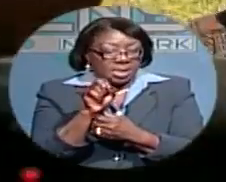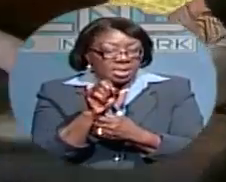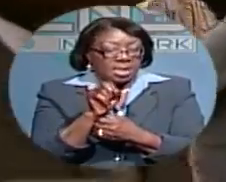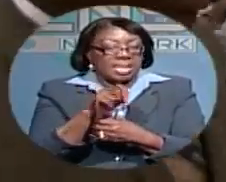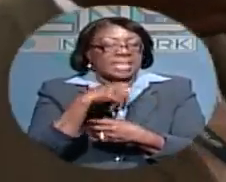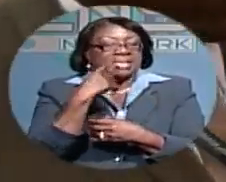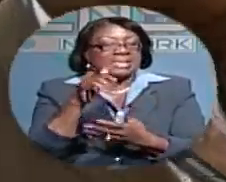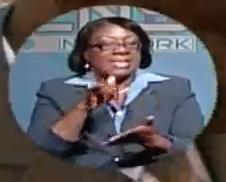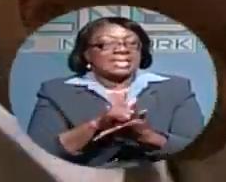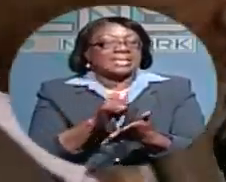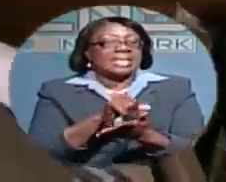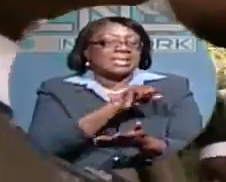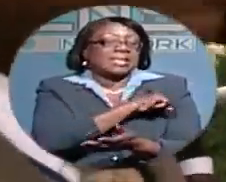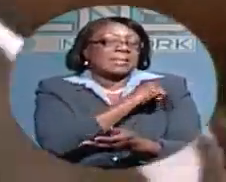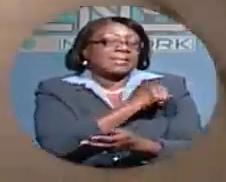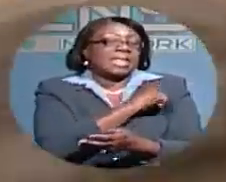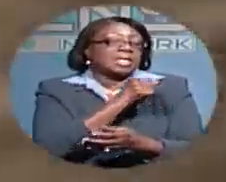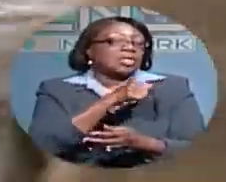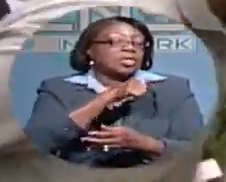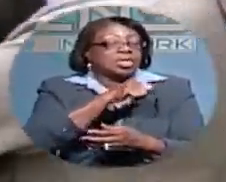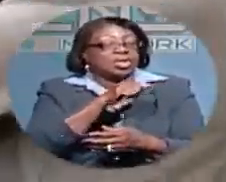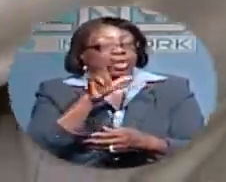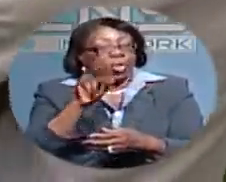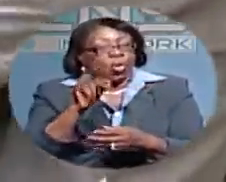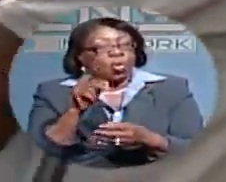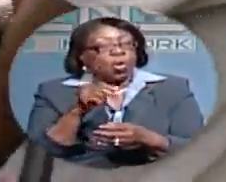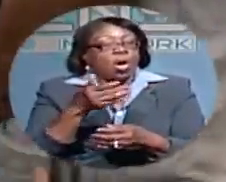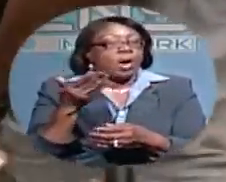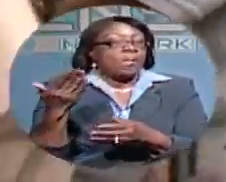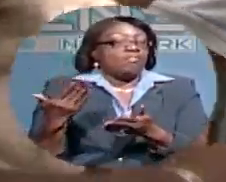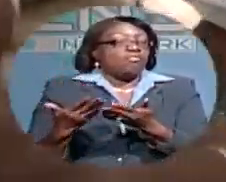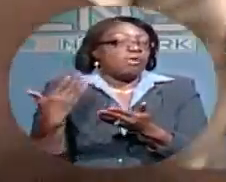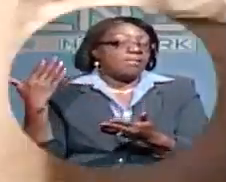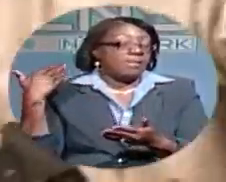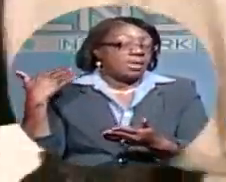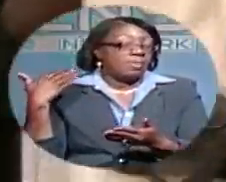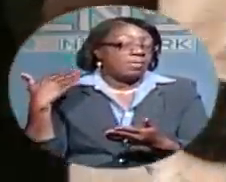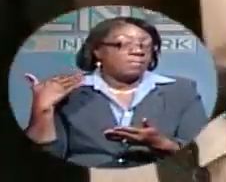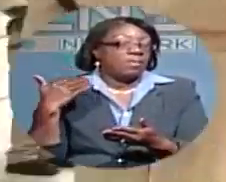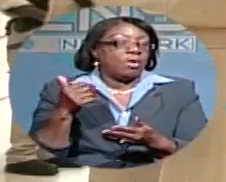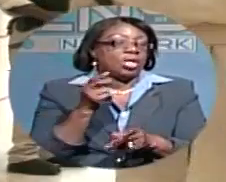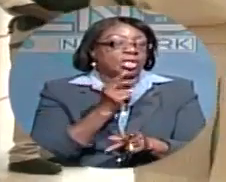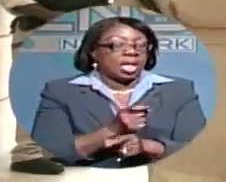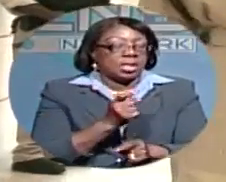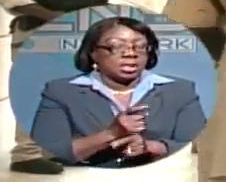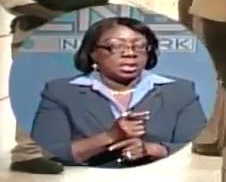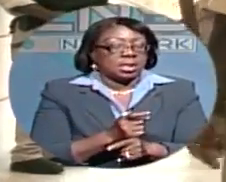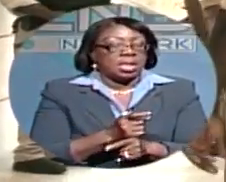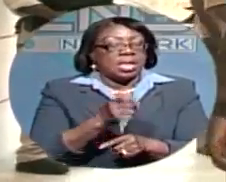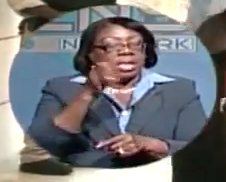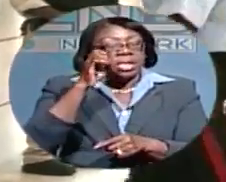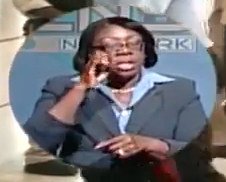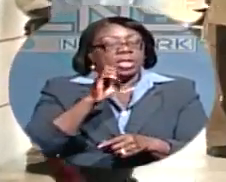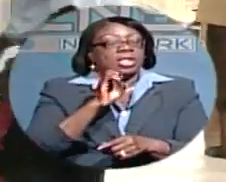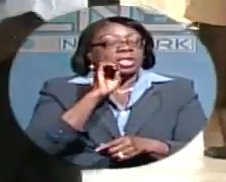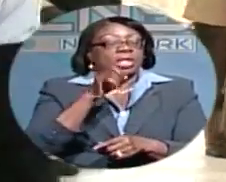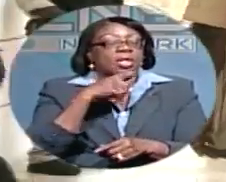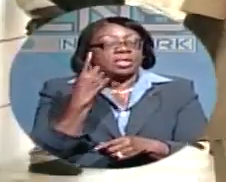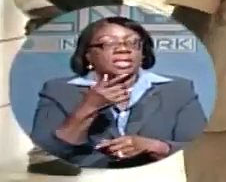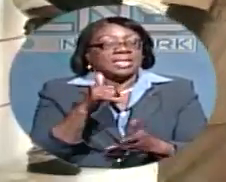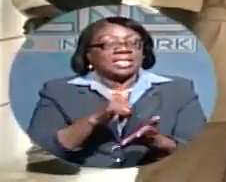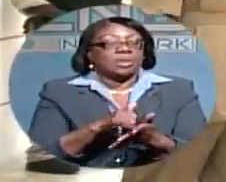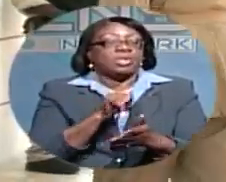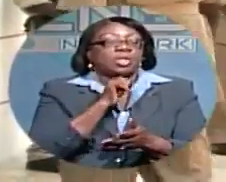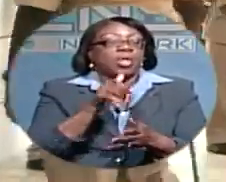previous convictions, adding that there were no witnesses to the alleged crime on the court docket. She also said she is displeased by the way